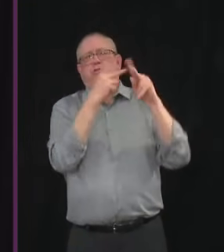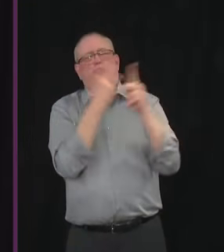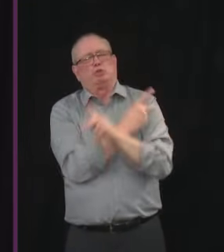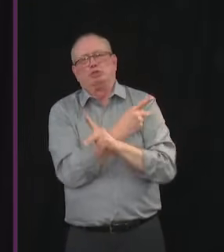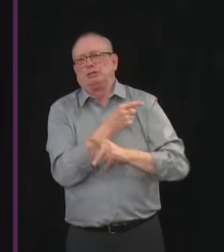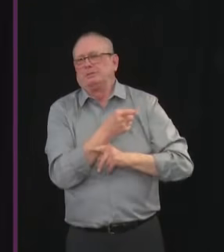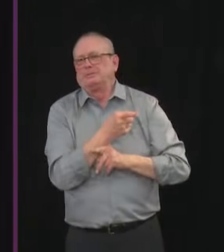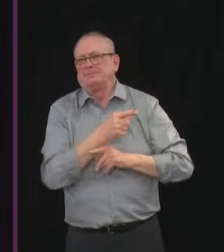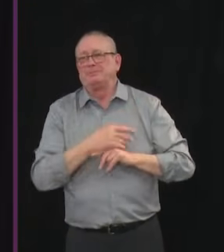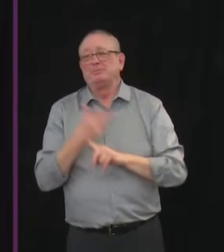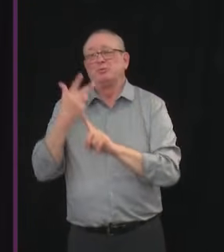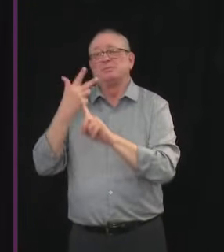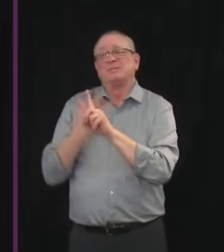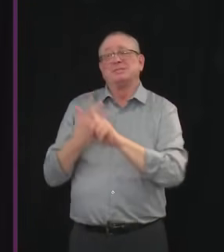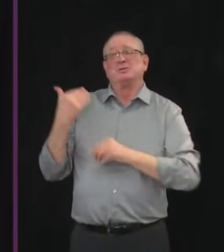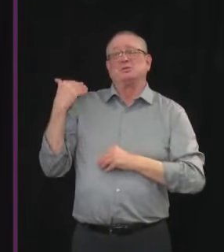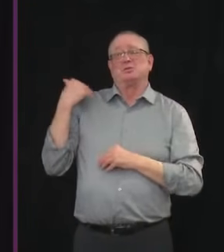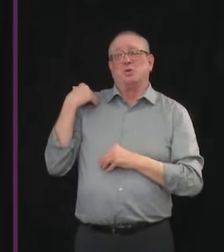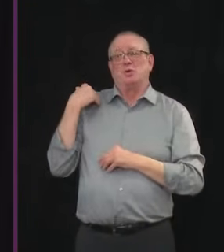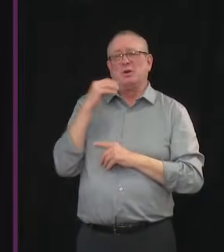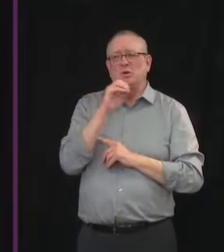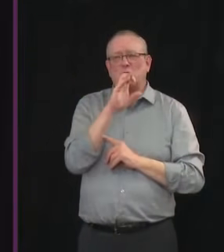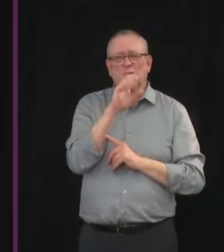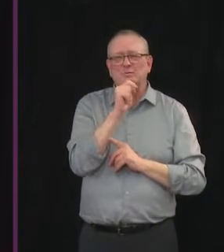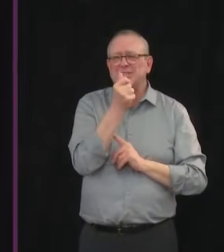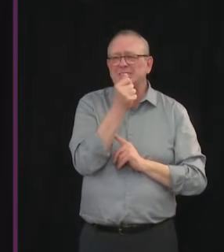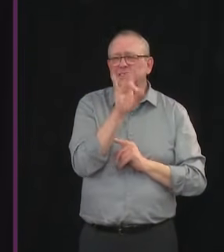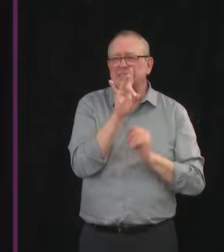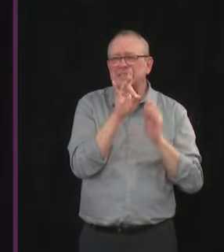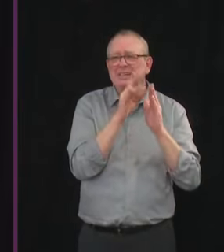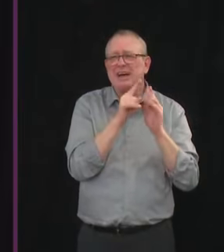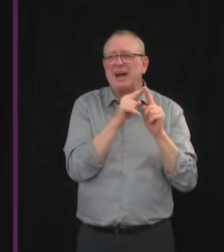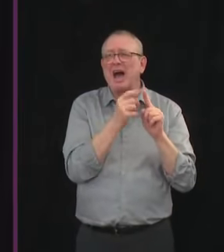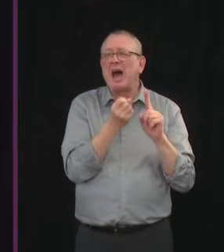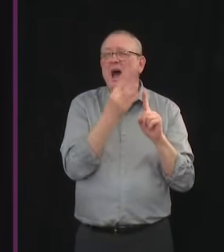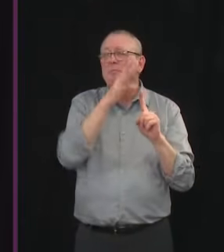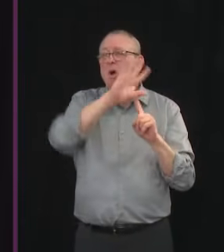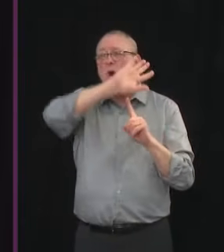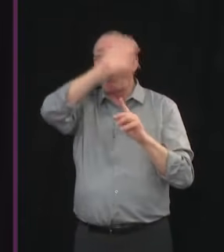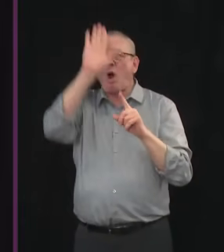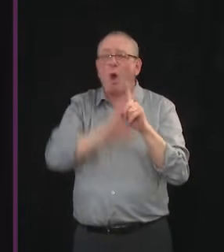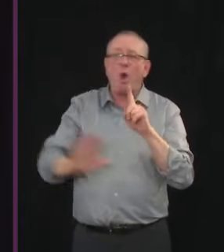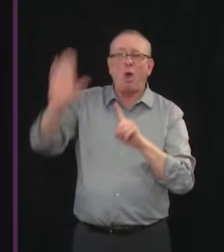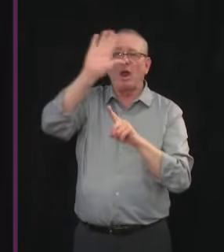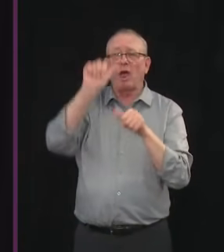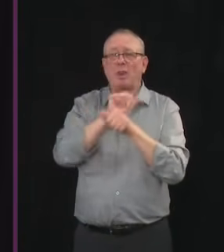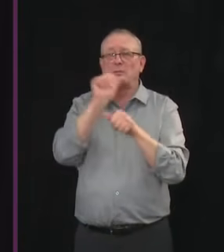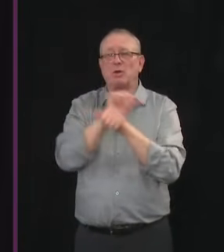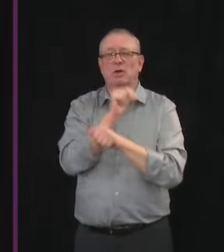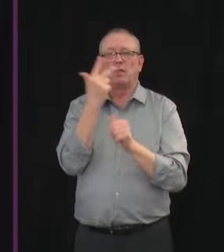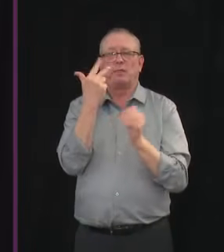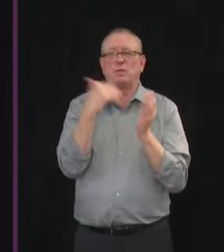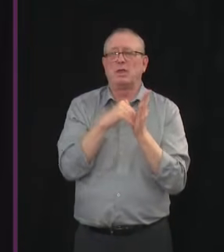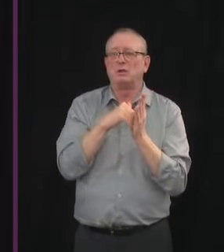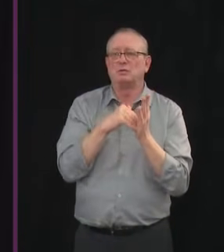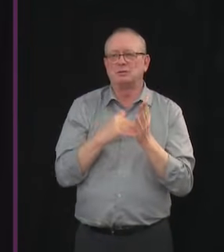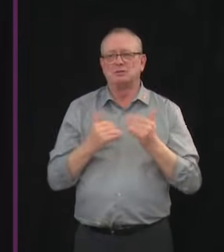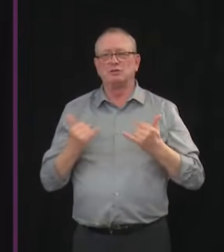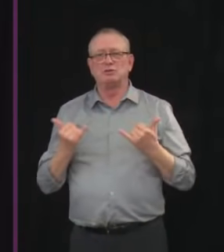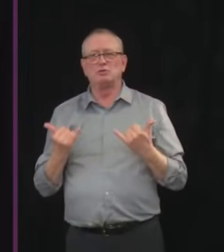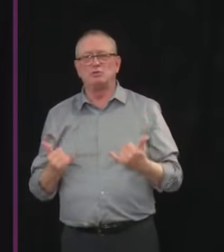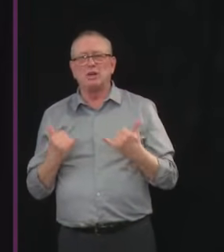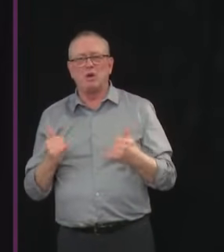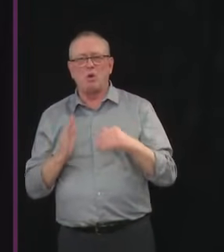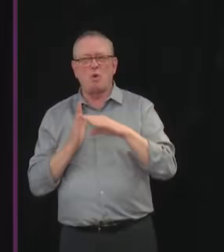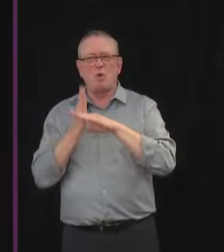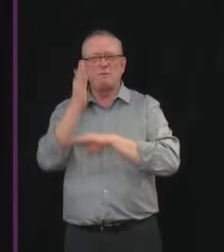count was just over 3,000. Today, it's more than 12,000. Critically, on October 18th, there